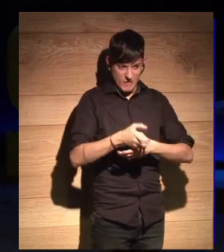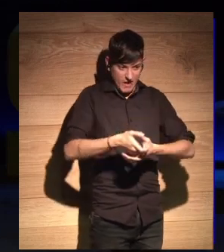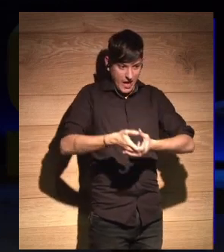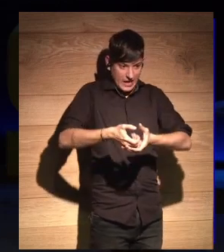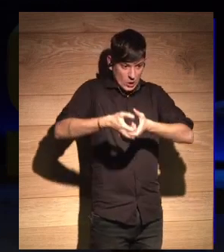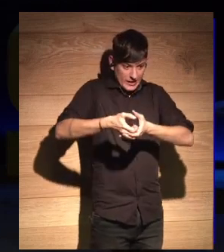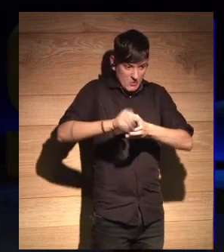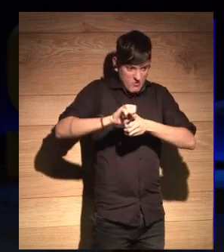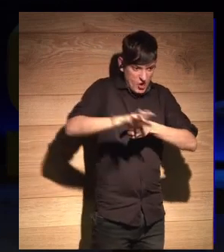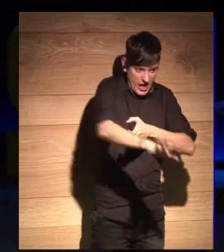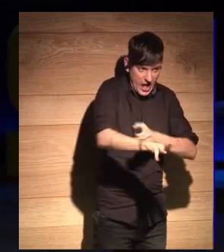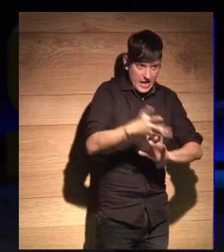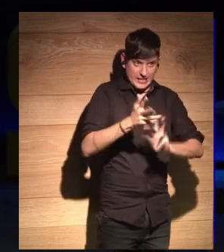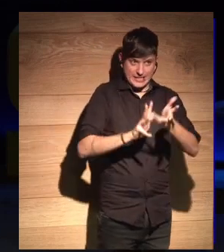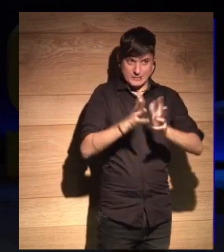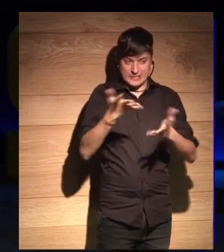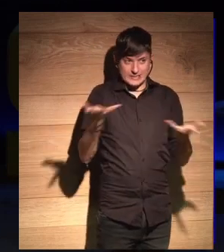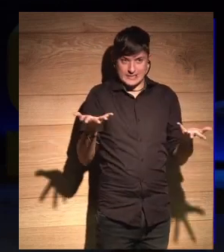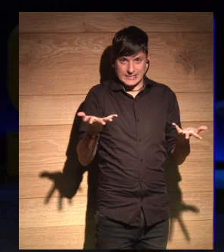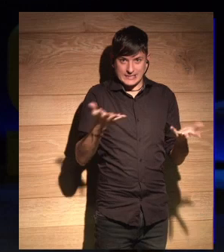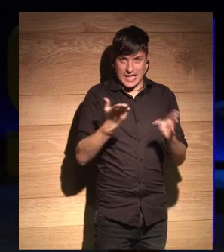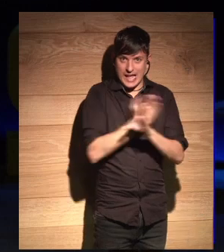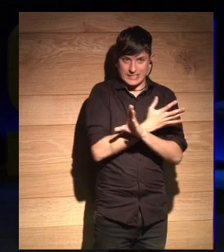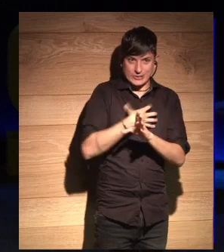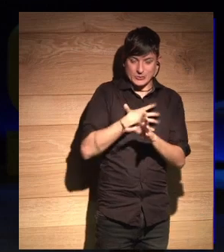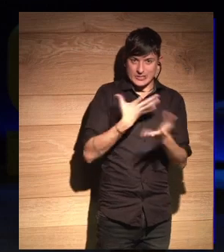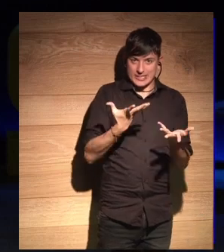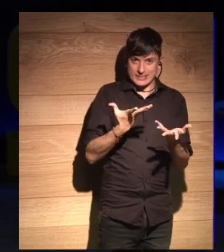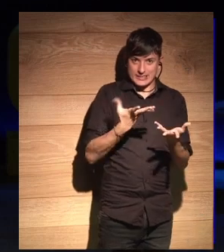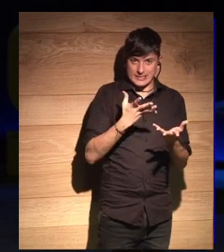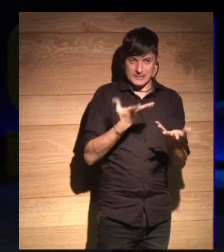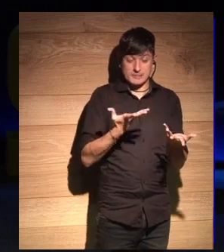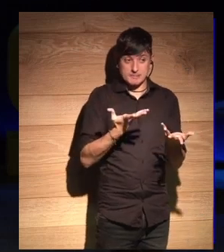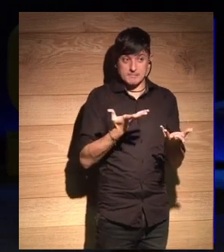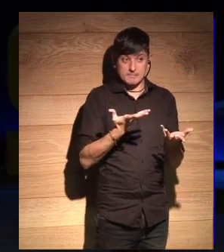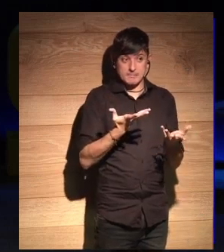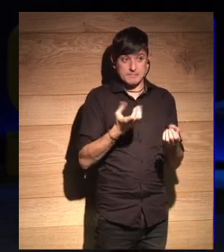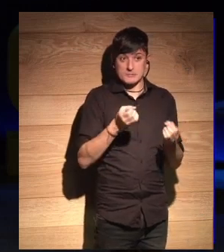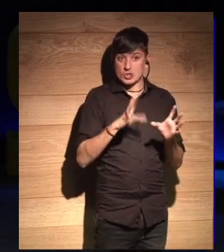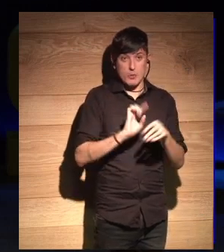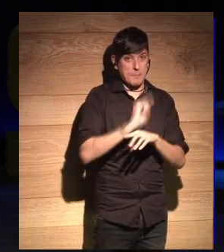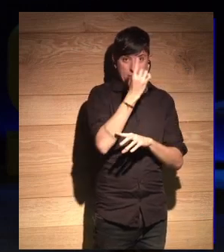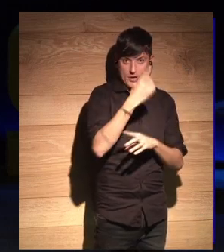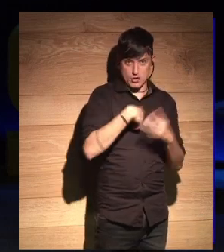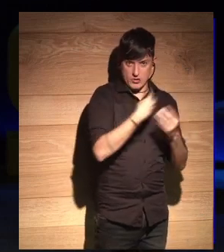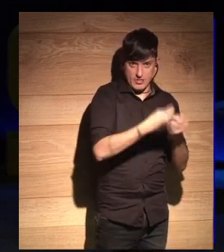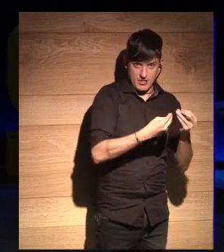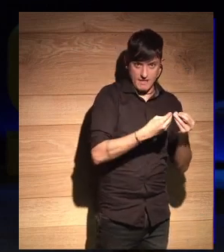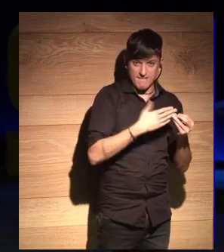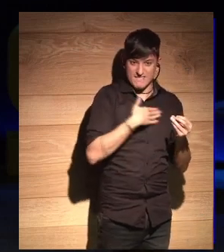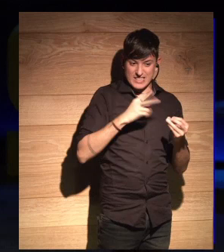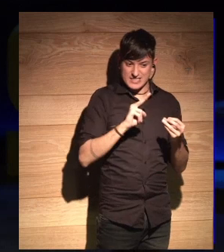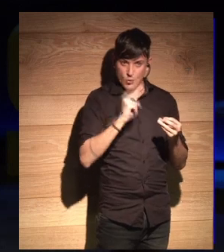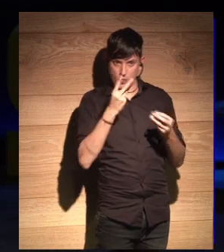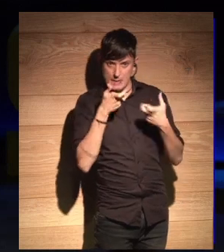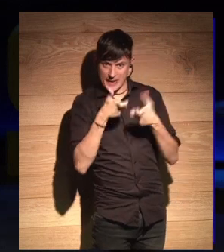at that point for me to use. But the point was that was the first one, and then I wanted to do the second in the triptych. And so I started working